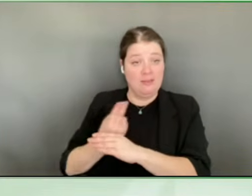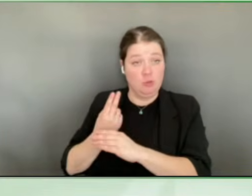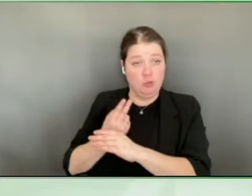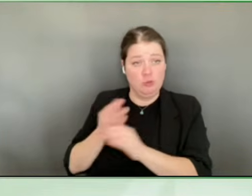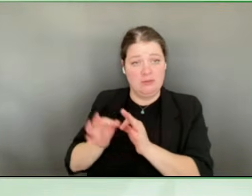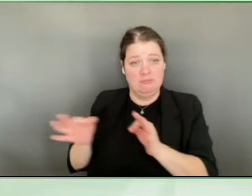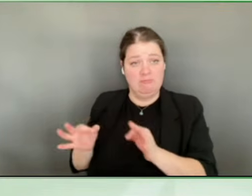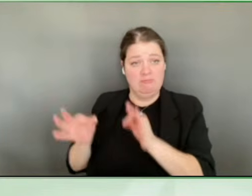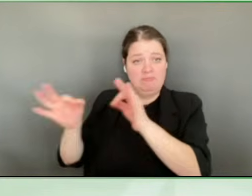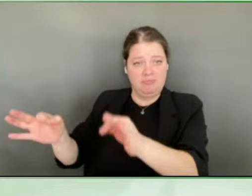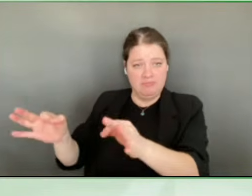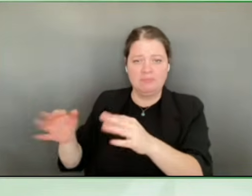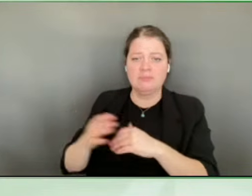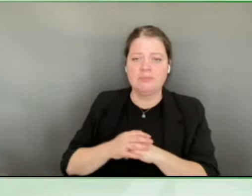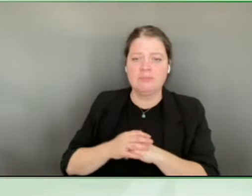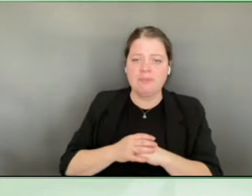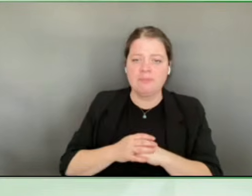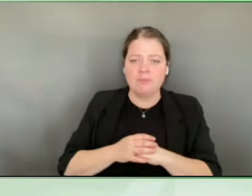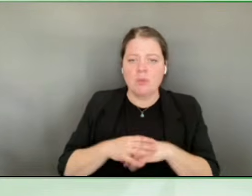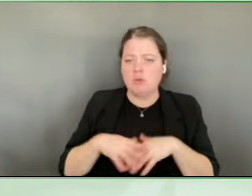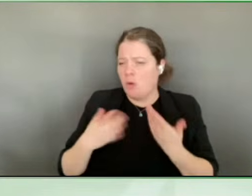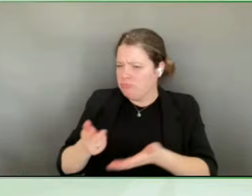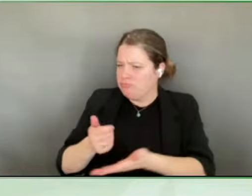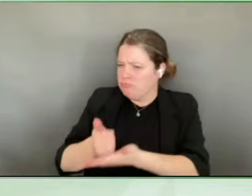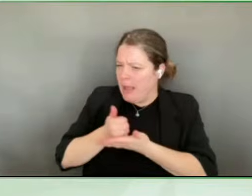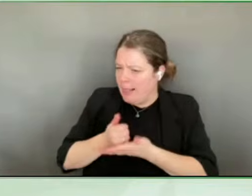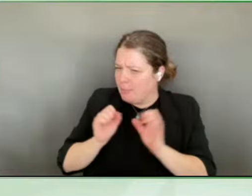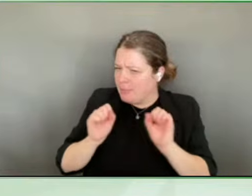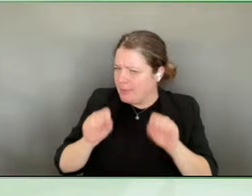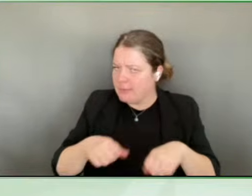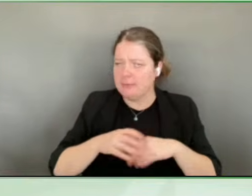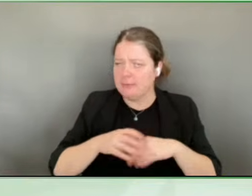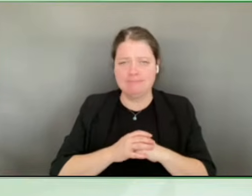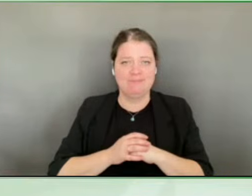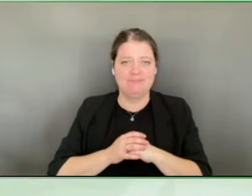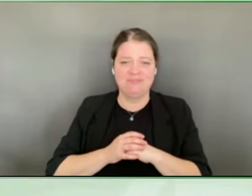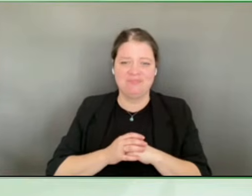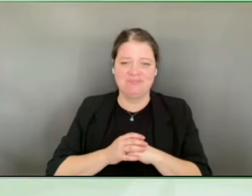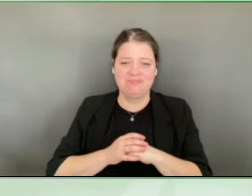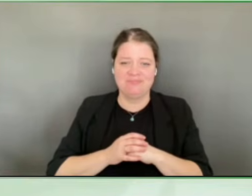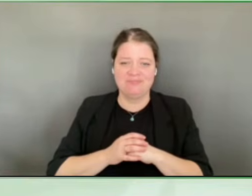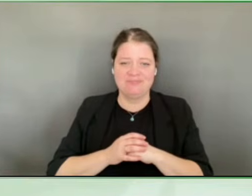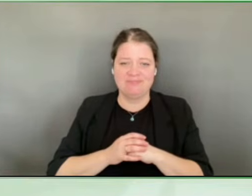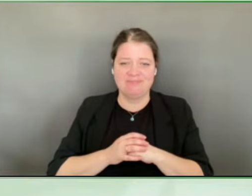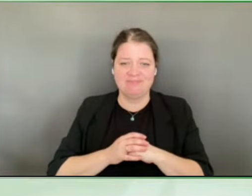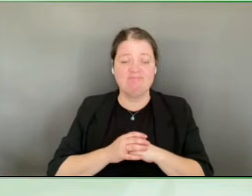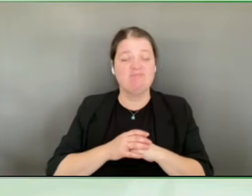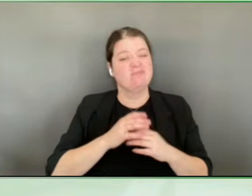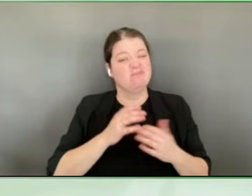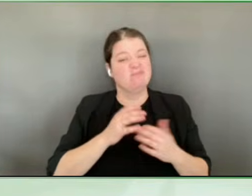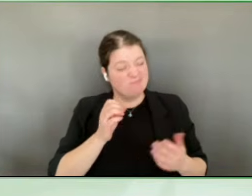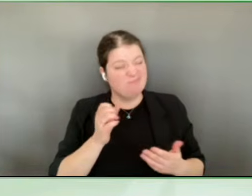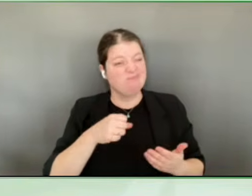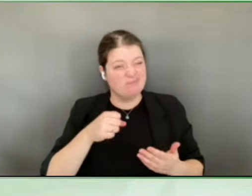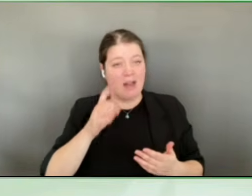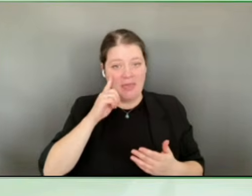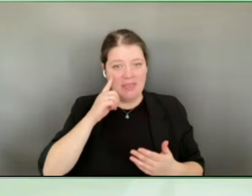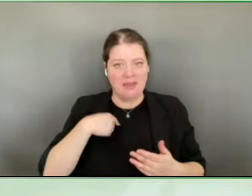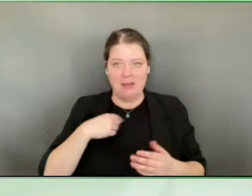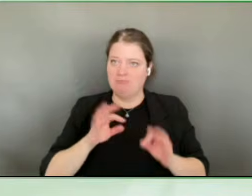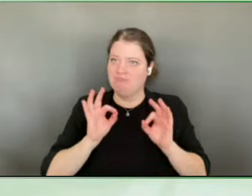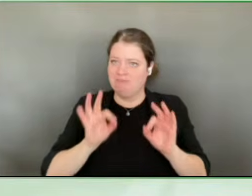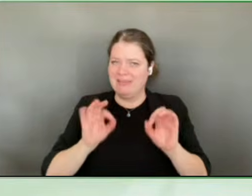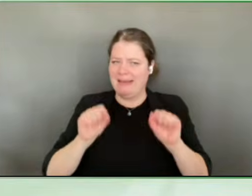bit more of thought about how we do these things. Yeah. I would even say we can close it up here, but we have a few more